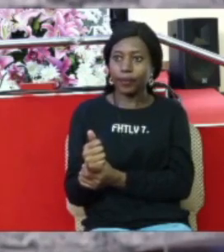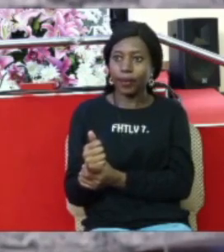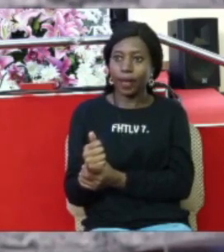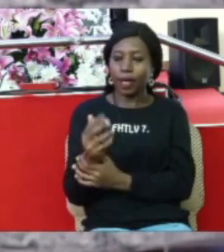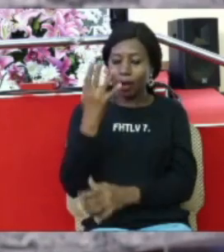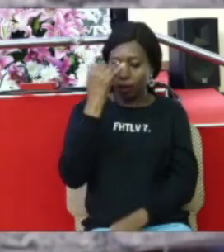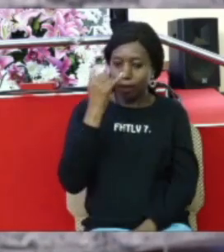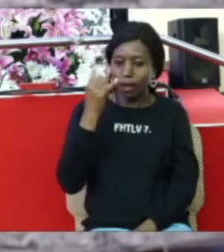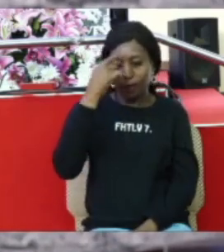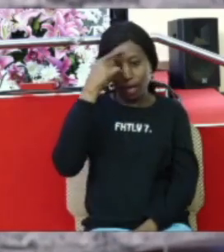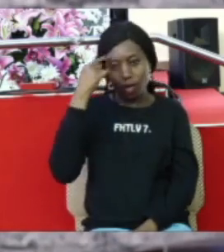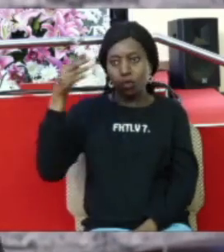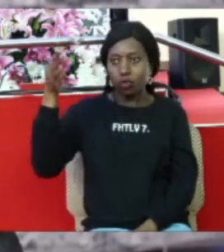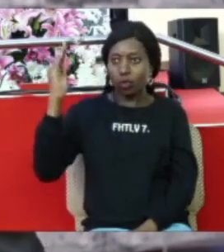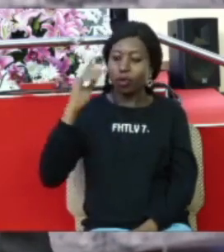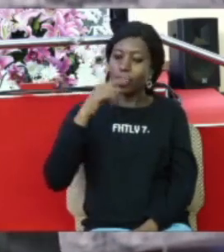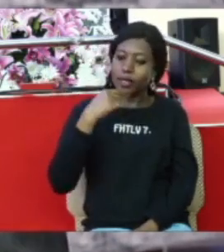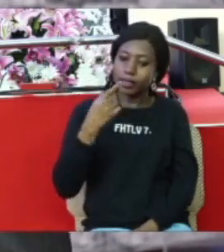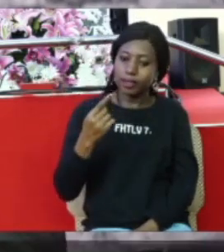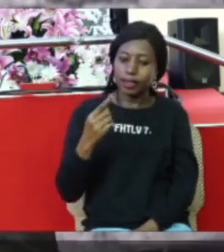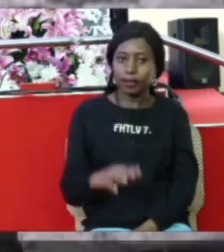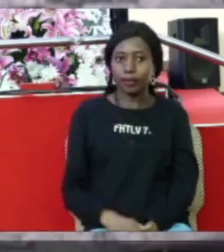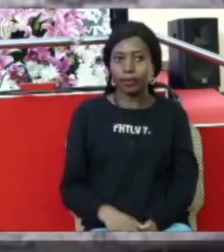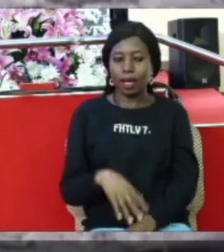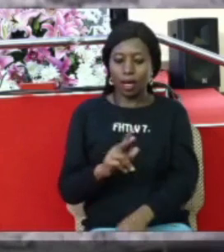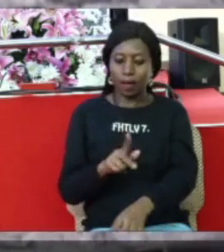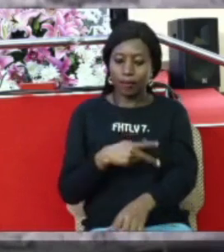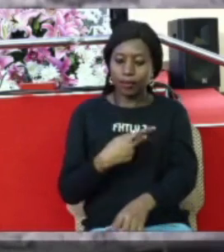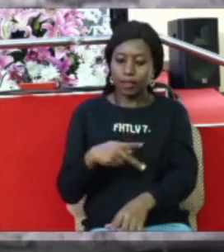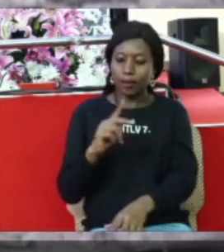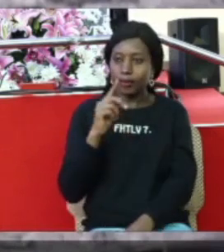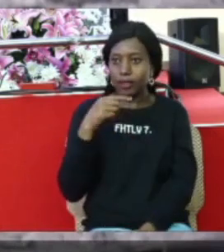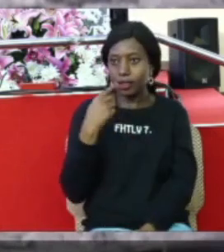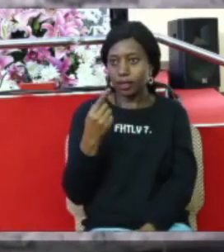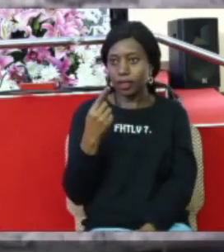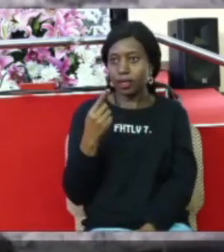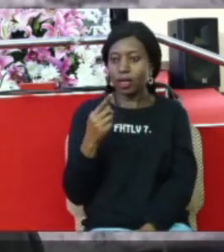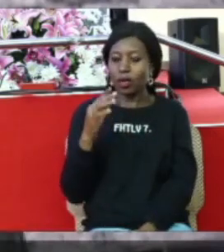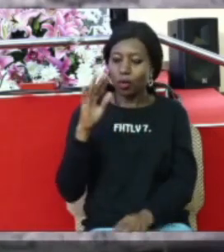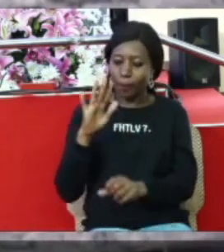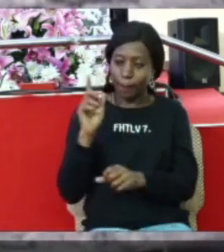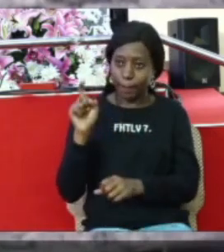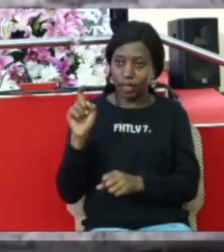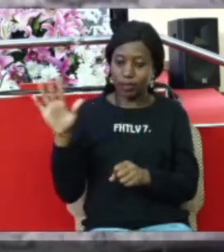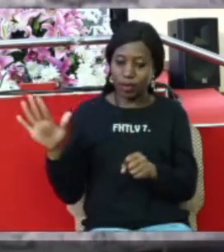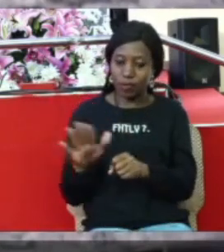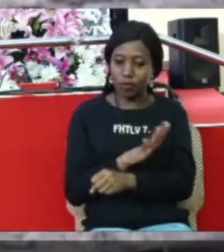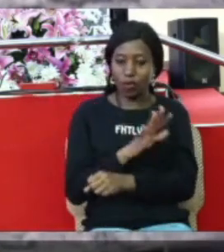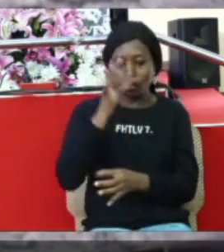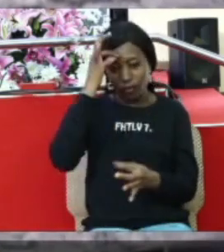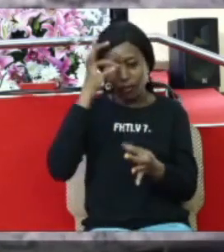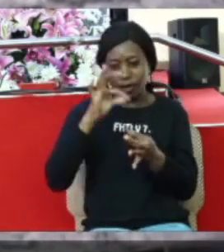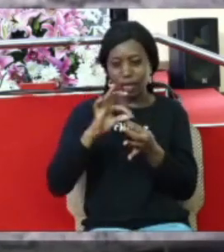said it. The book of Acts 6 and verse 8, and Stephen, full of faith and power, did great wonders and signs among